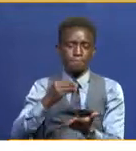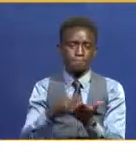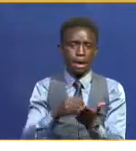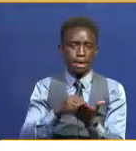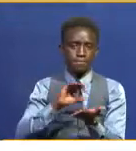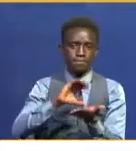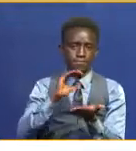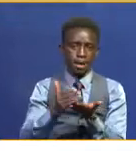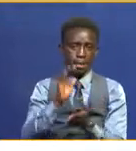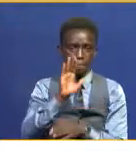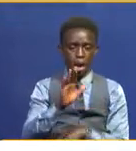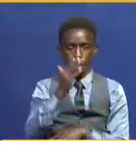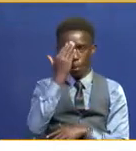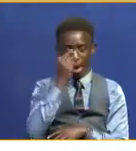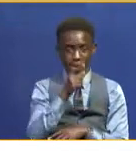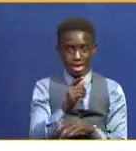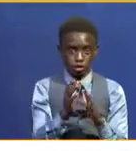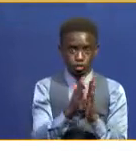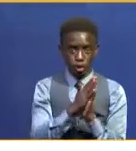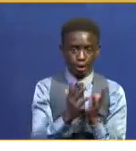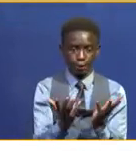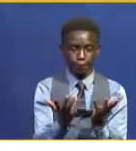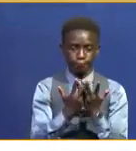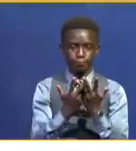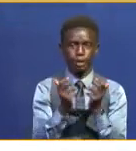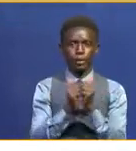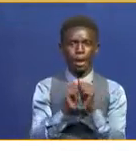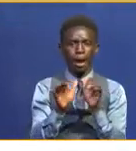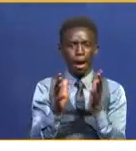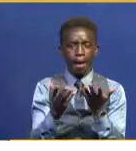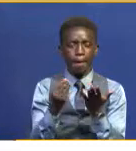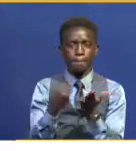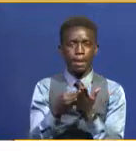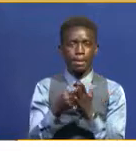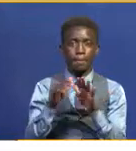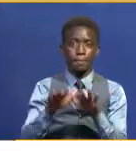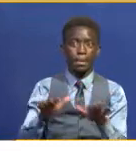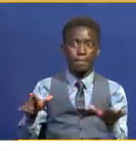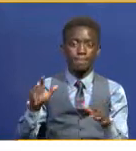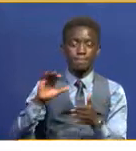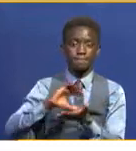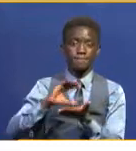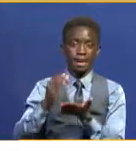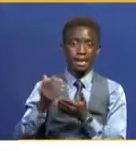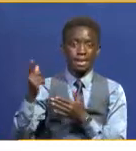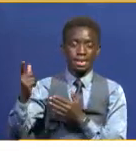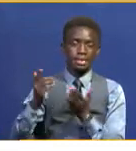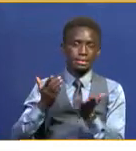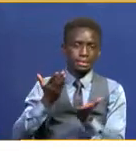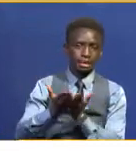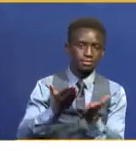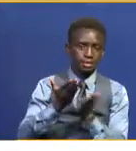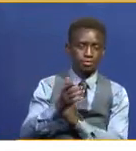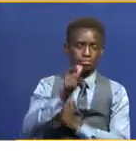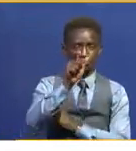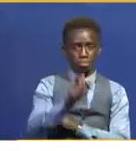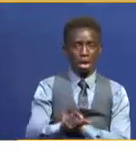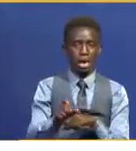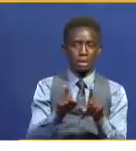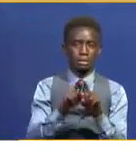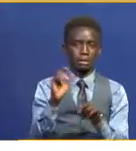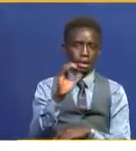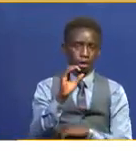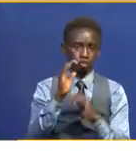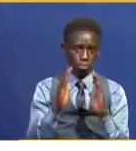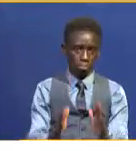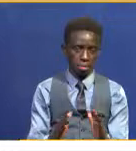ties into how the money market fund provider actually services you as the client. And then again,